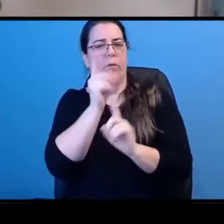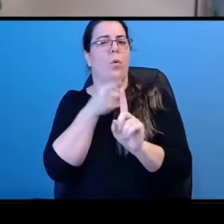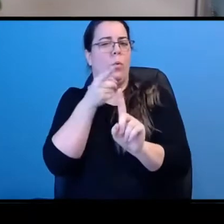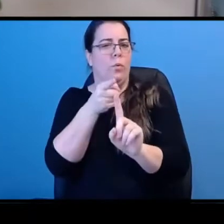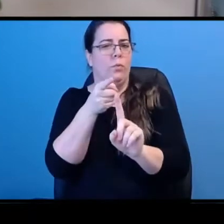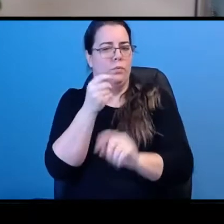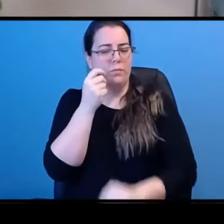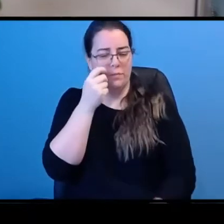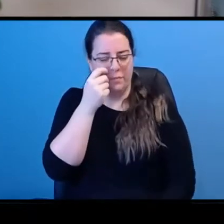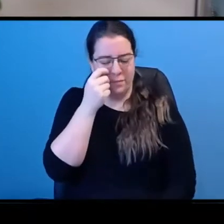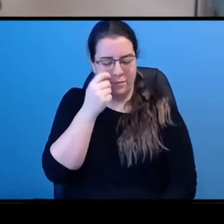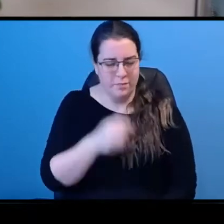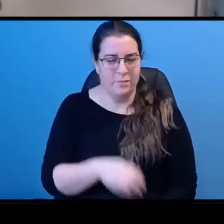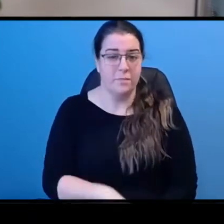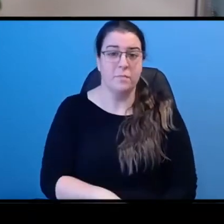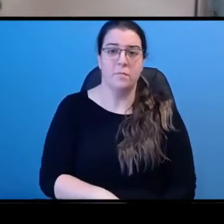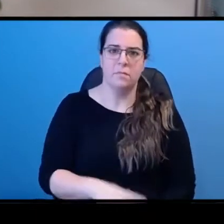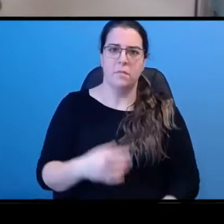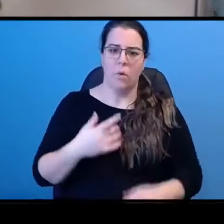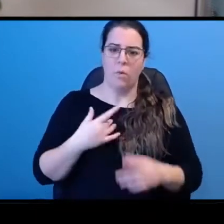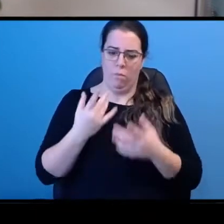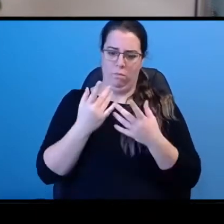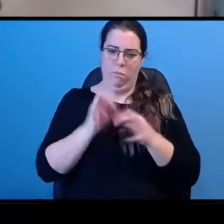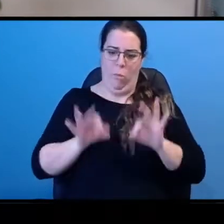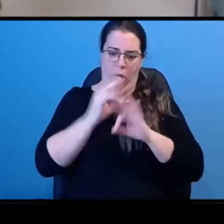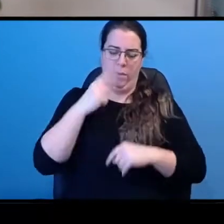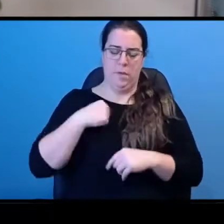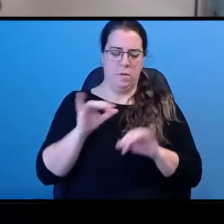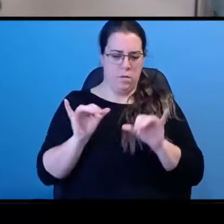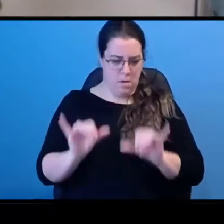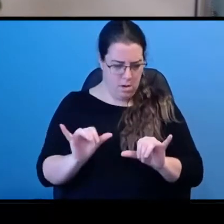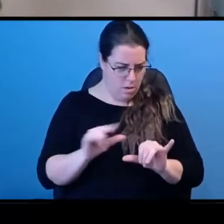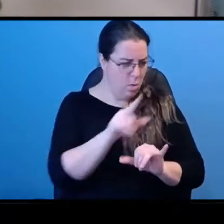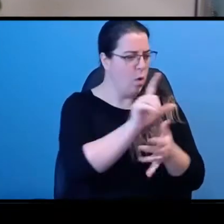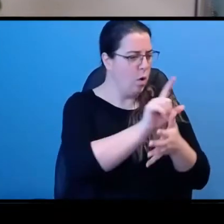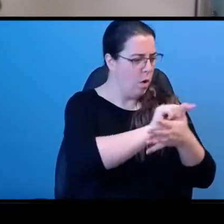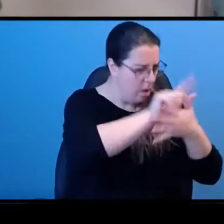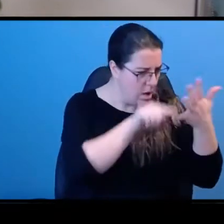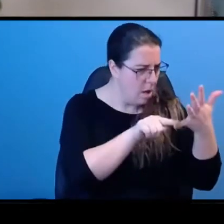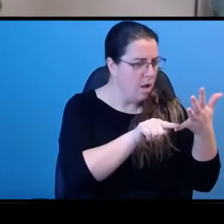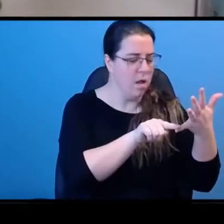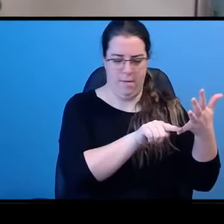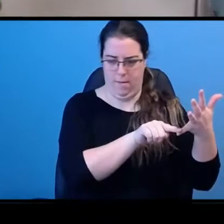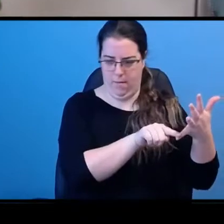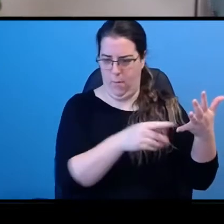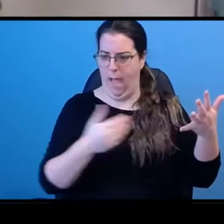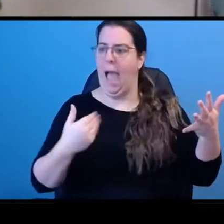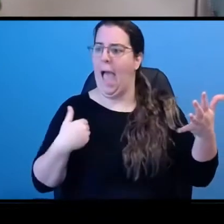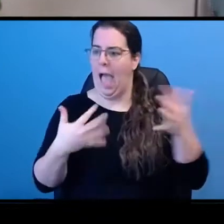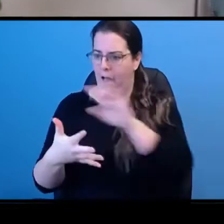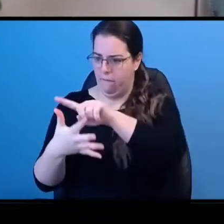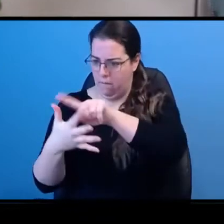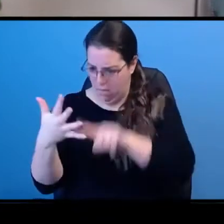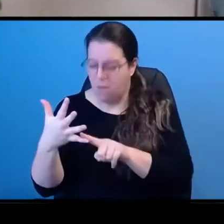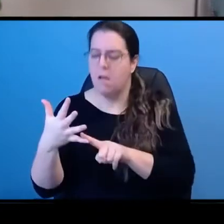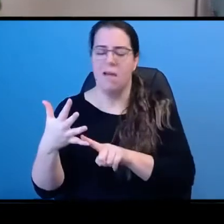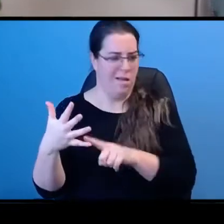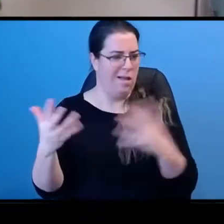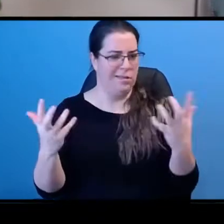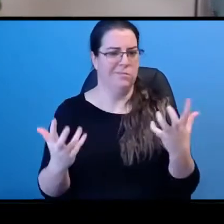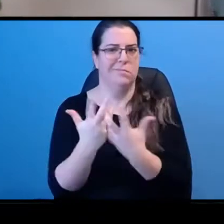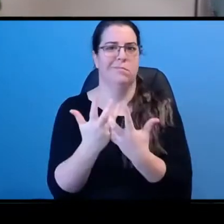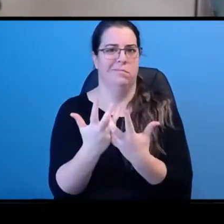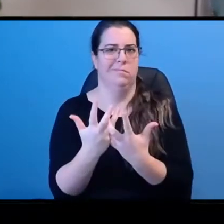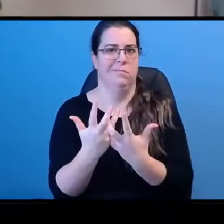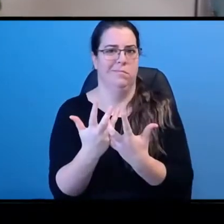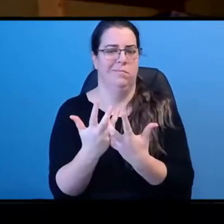I've read the guidelines, I understand, and I know that this project fits there. And so I think that's a really good tip too. I